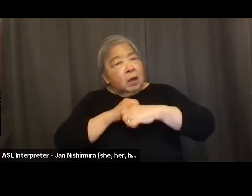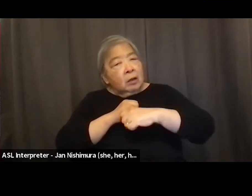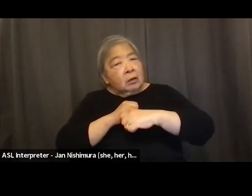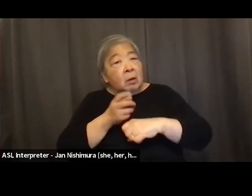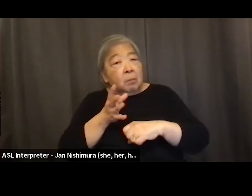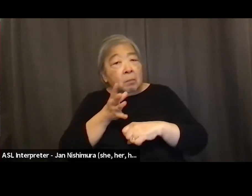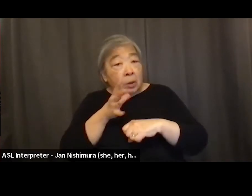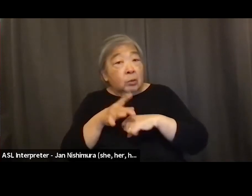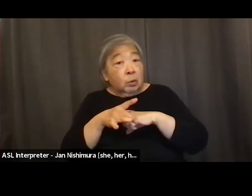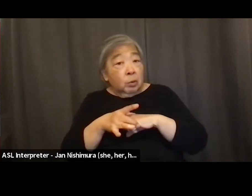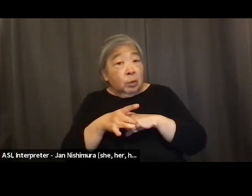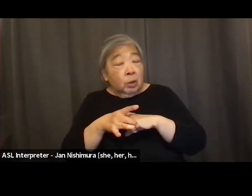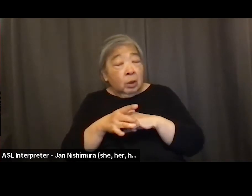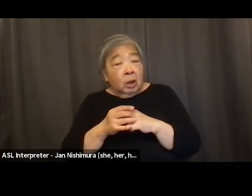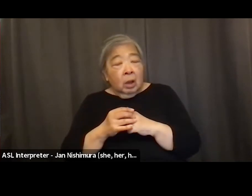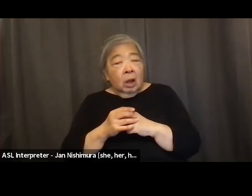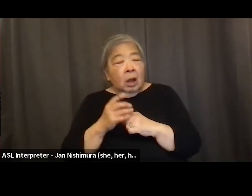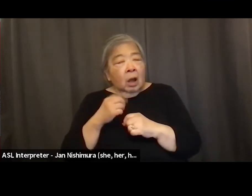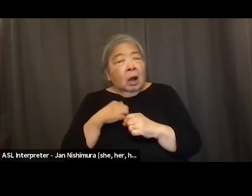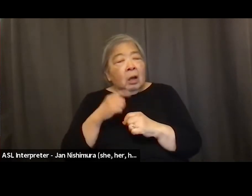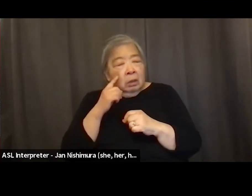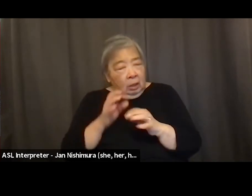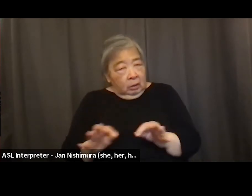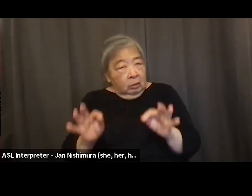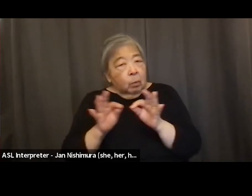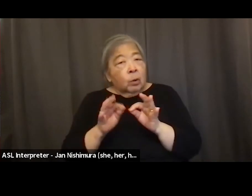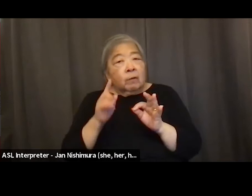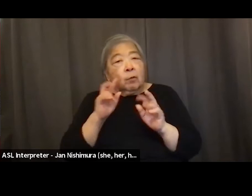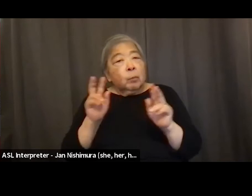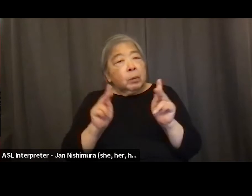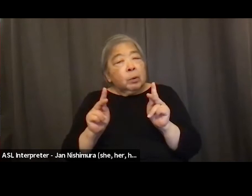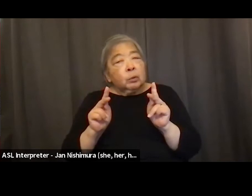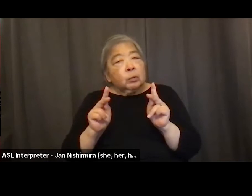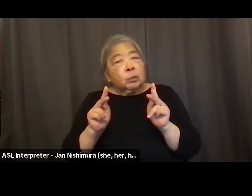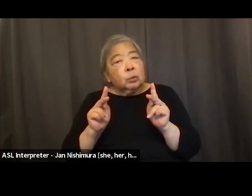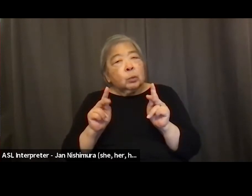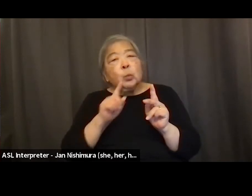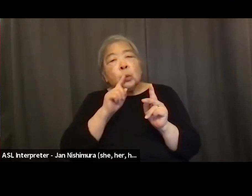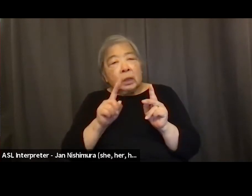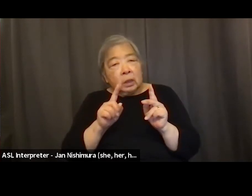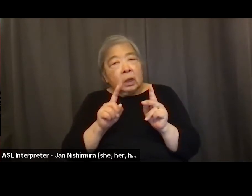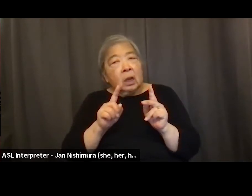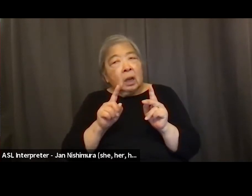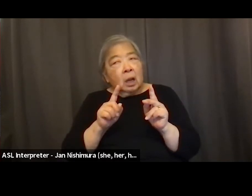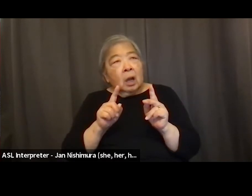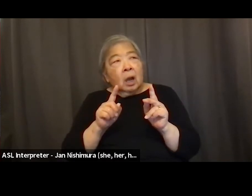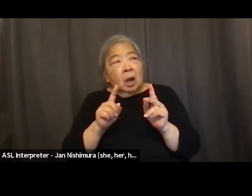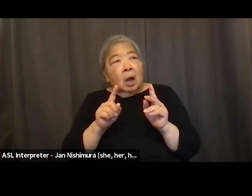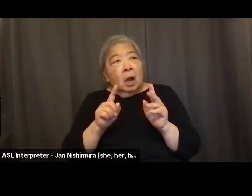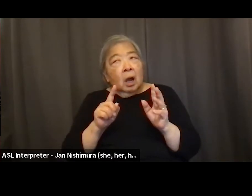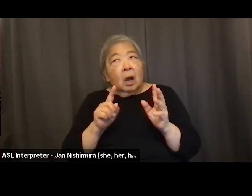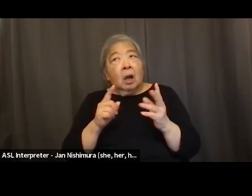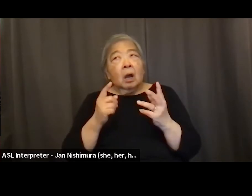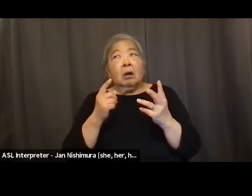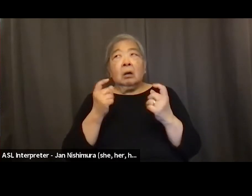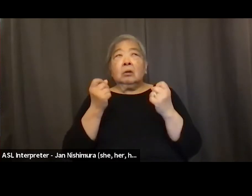Earth. And I think that it's really important for people to really sit with where we